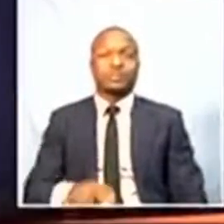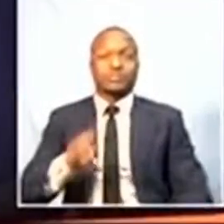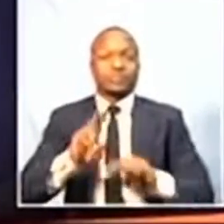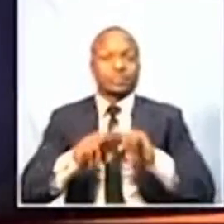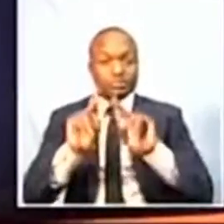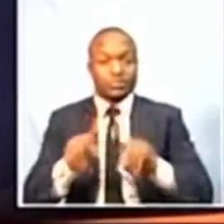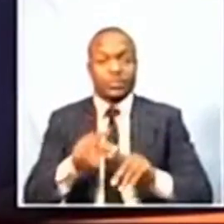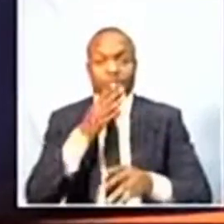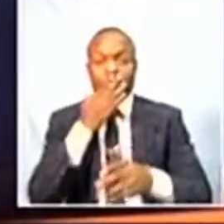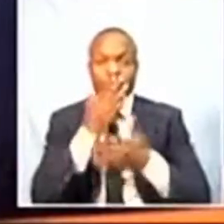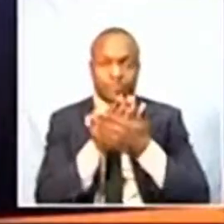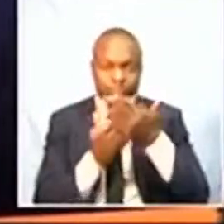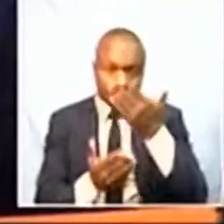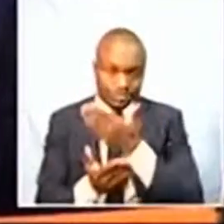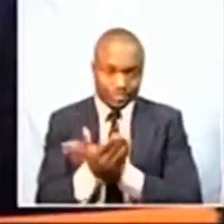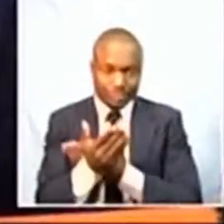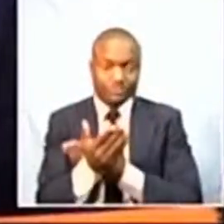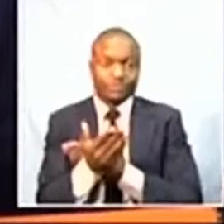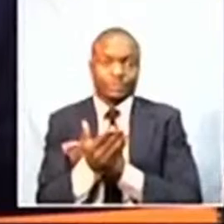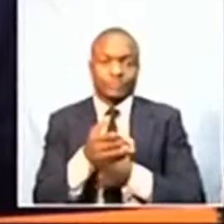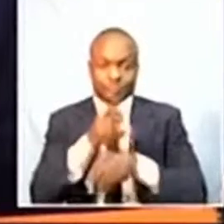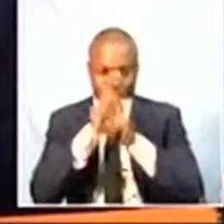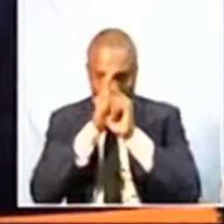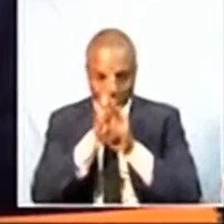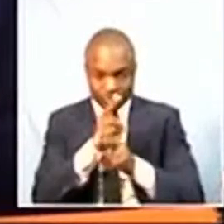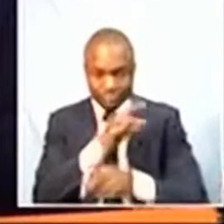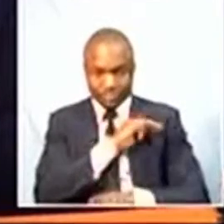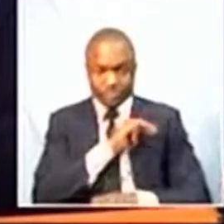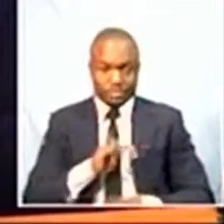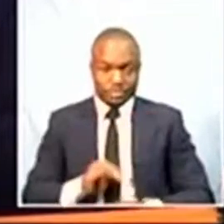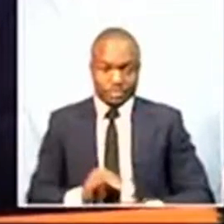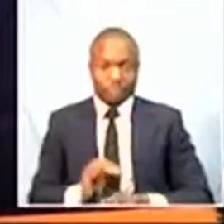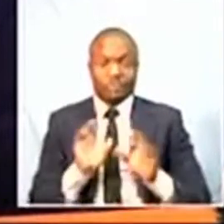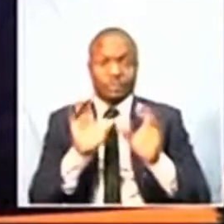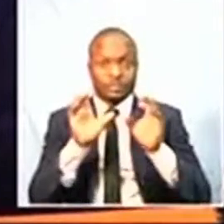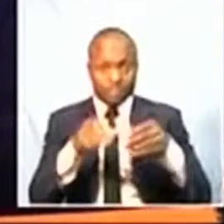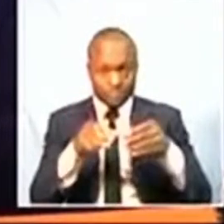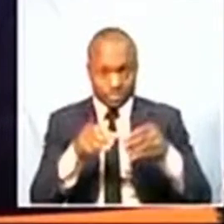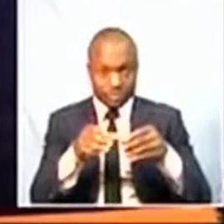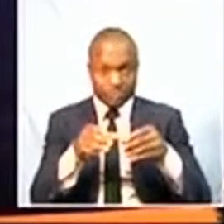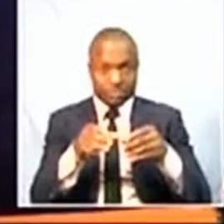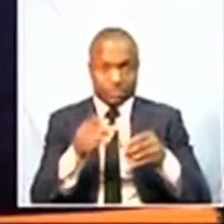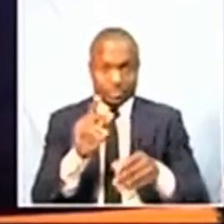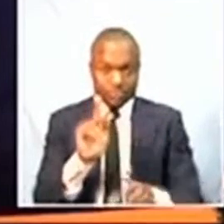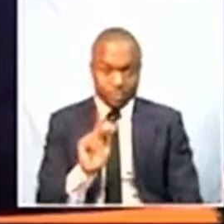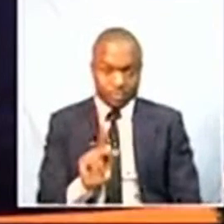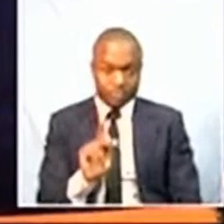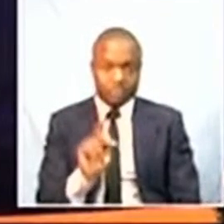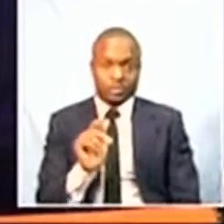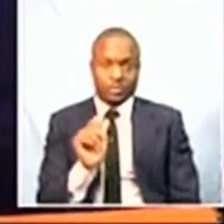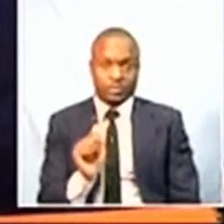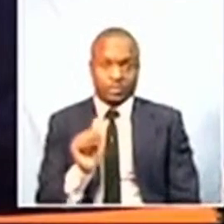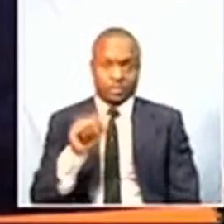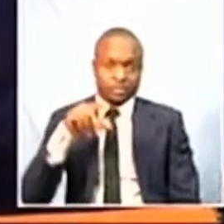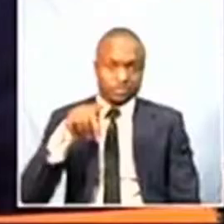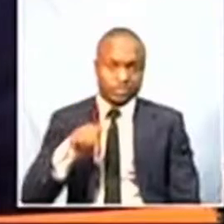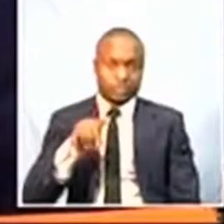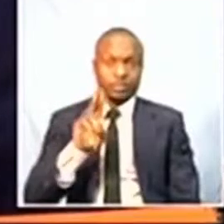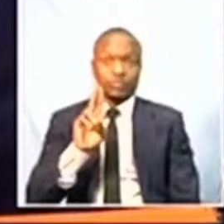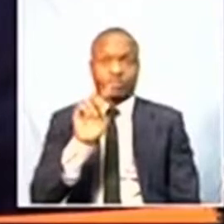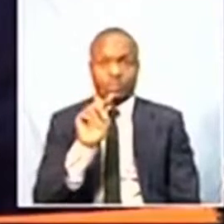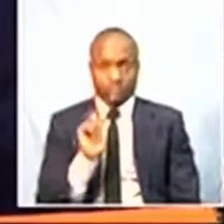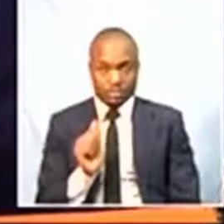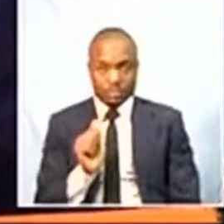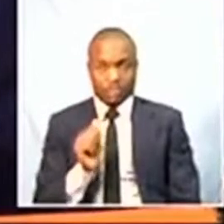Chairperson, good morning once more, and the honorable members of your committee. KAPUTA Town Council, you are welcome to this